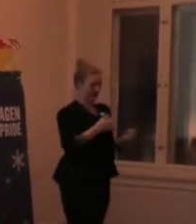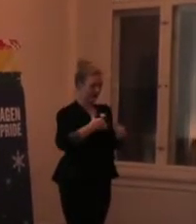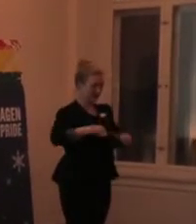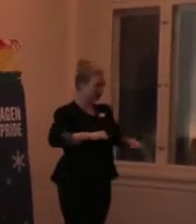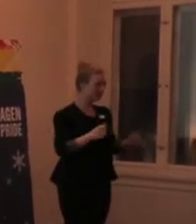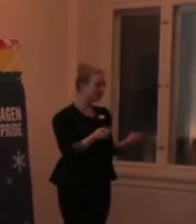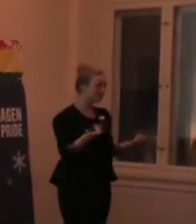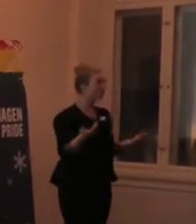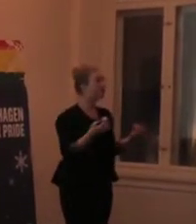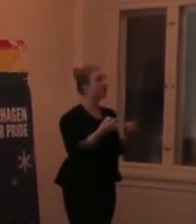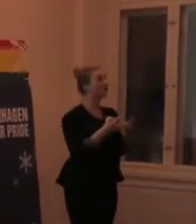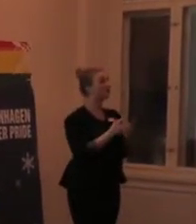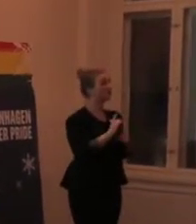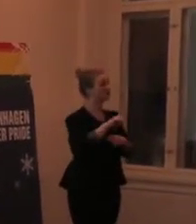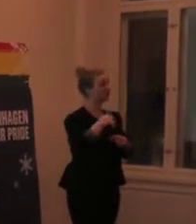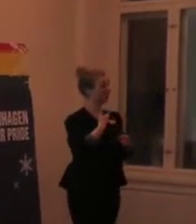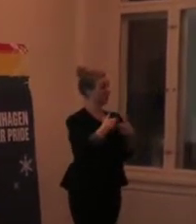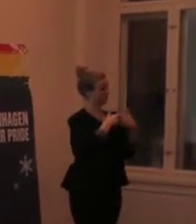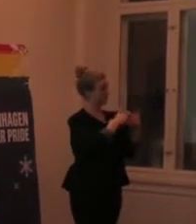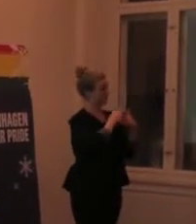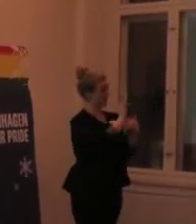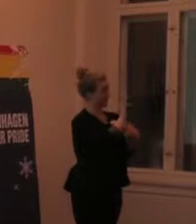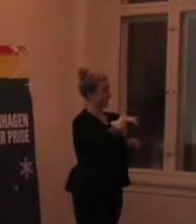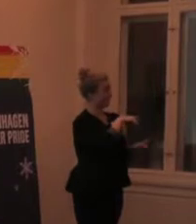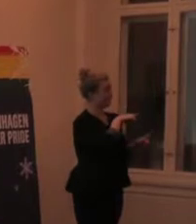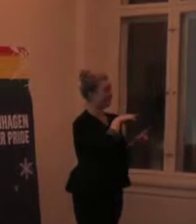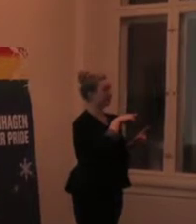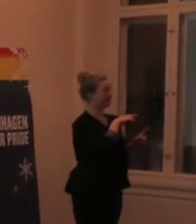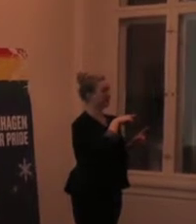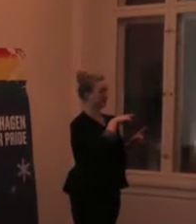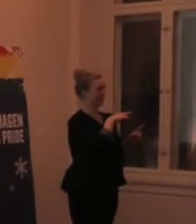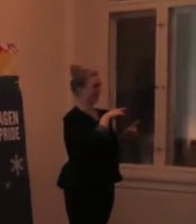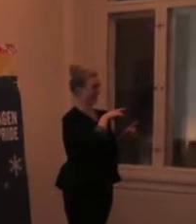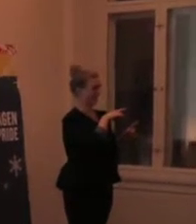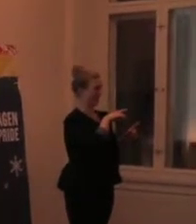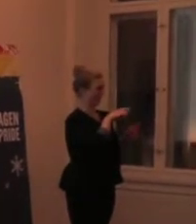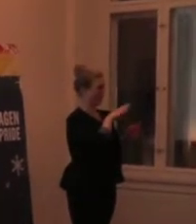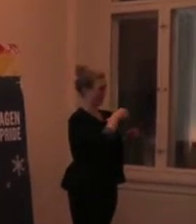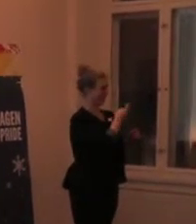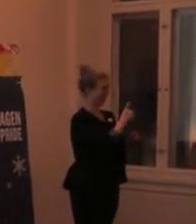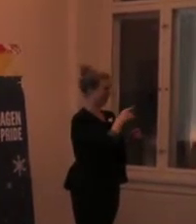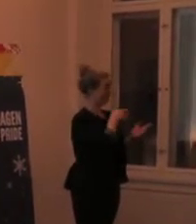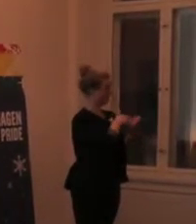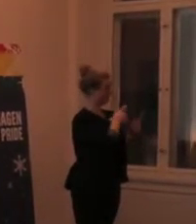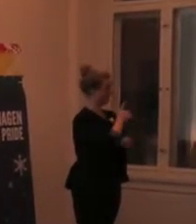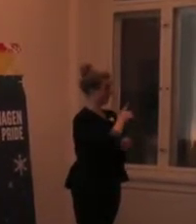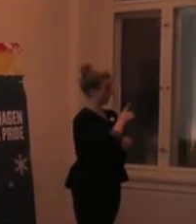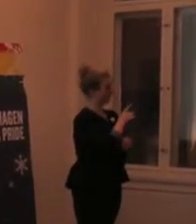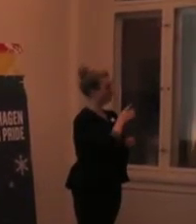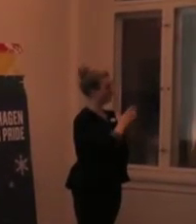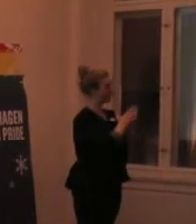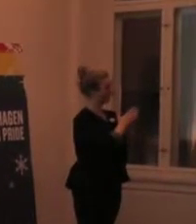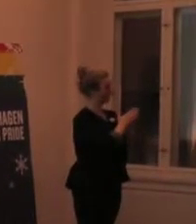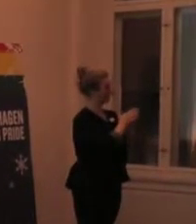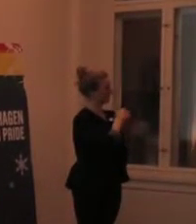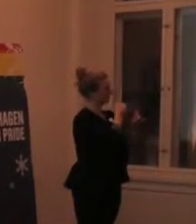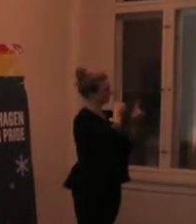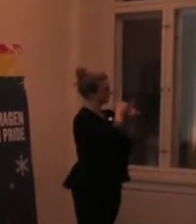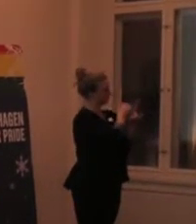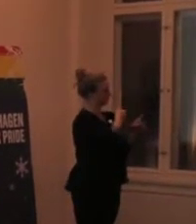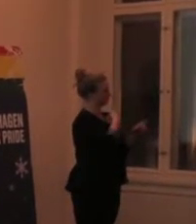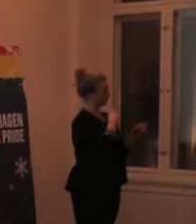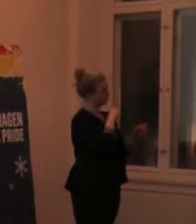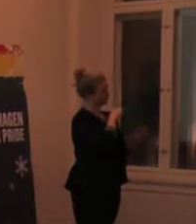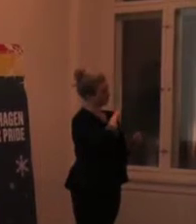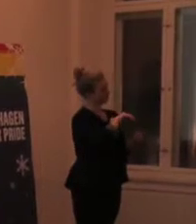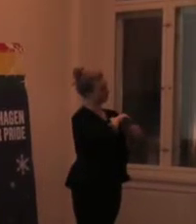We will be working closely with the UN, not with them, against them, make them push the Iraqi government.